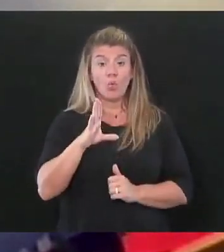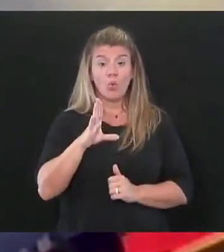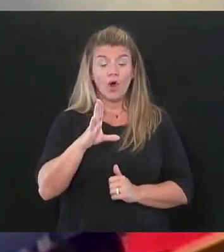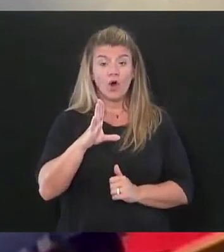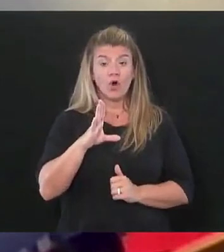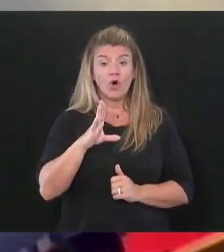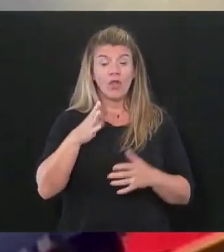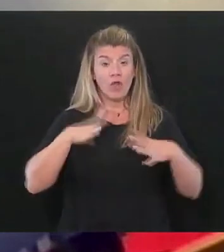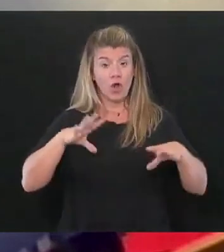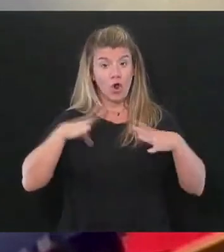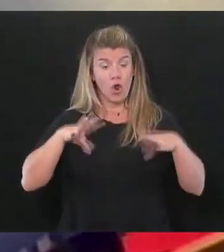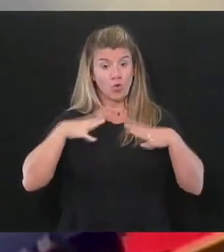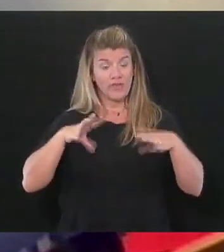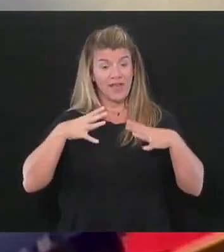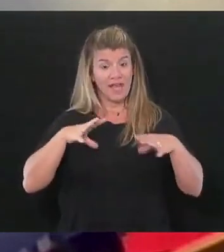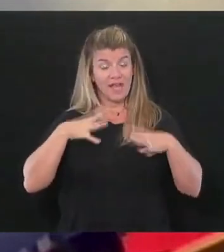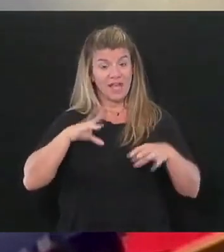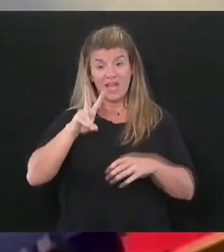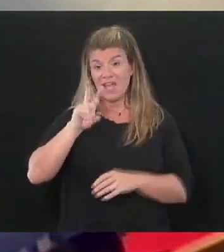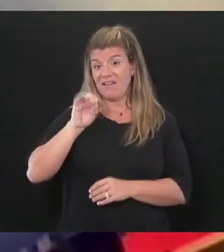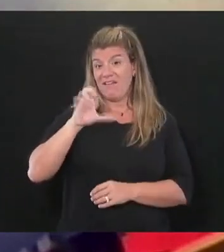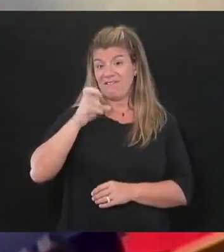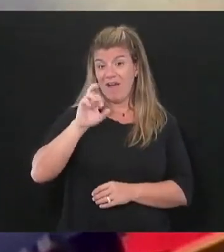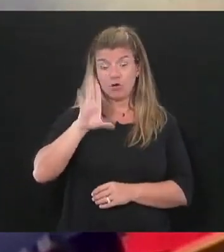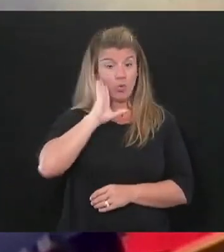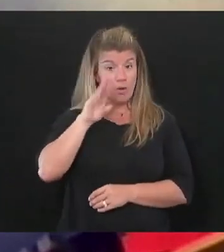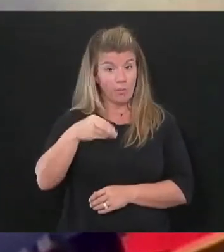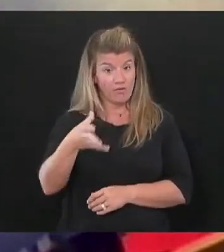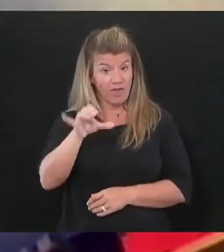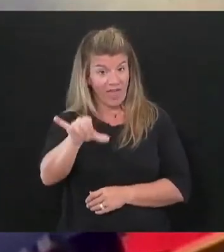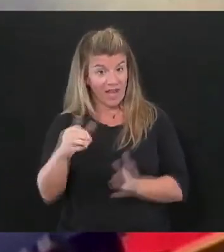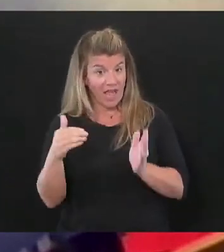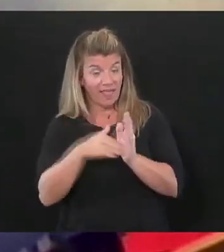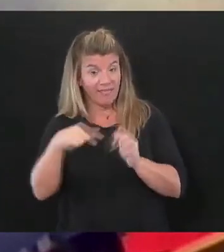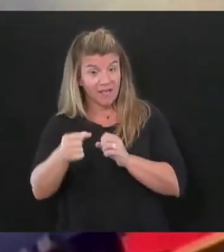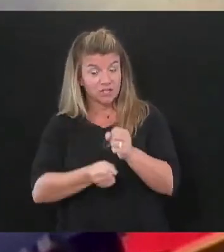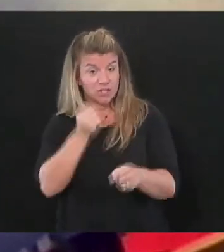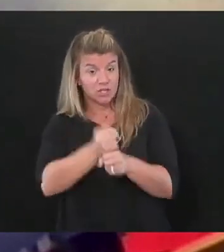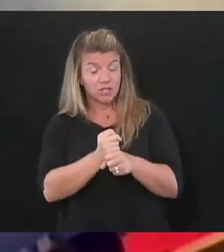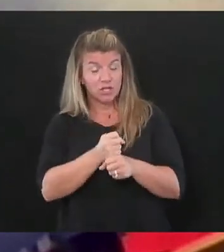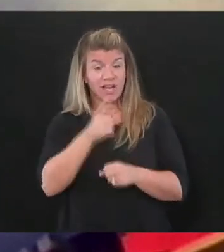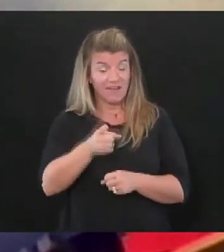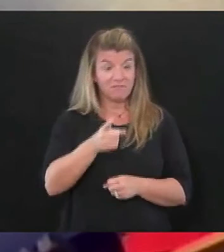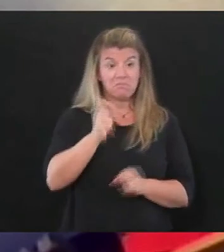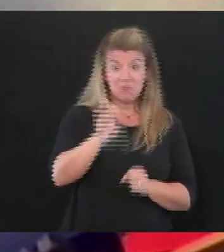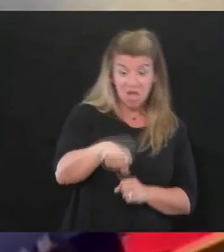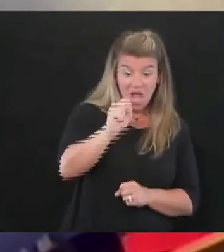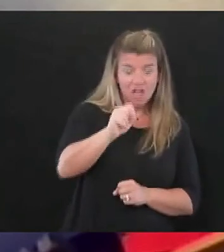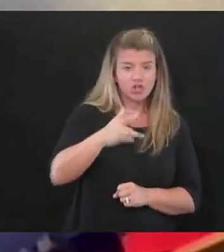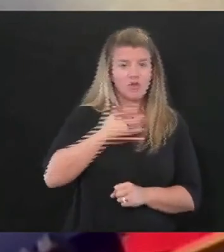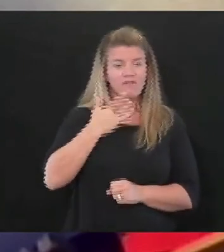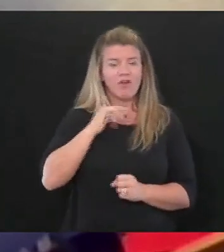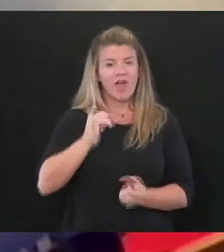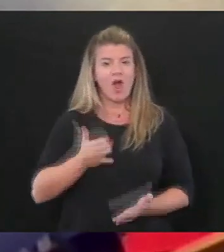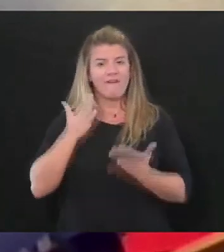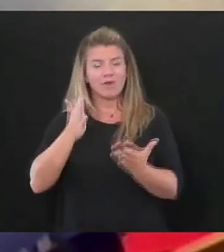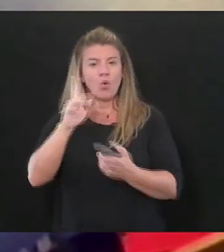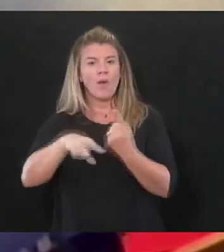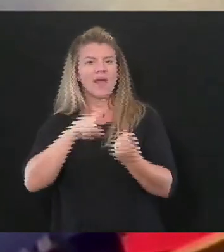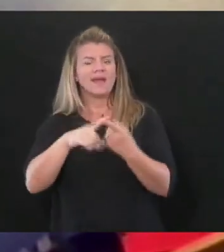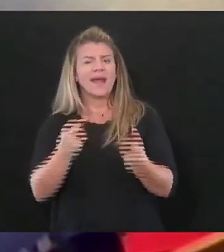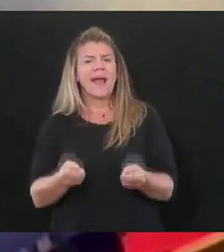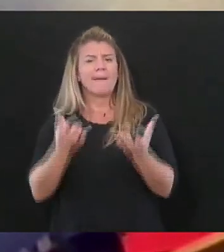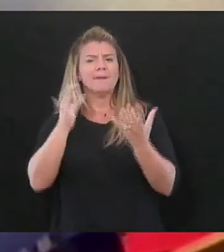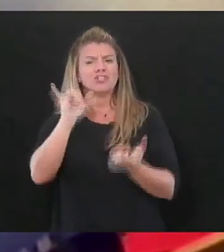voucher, clothing voucher program this year? If you are going to reboot it, when do you think it might be offered, and what about how much would